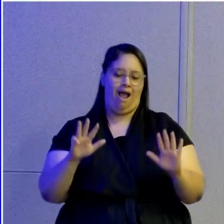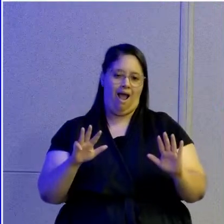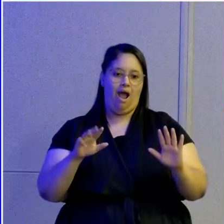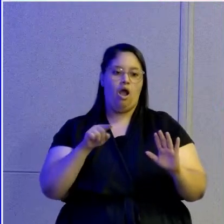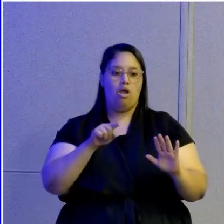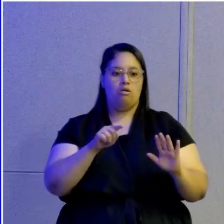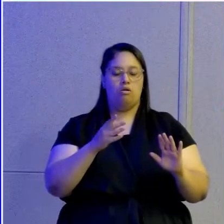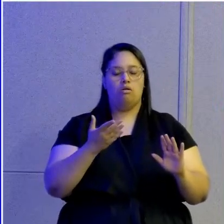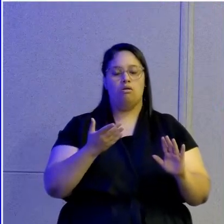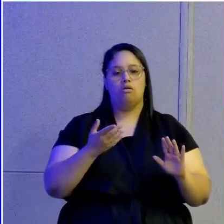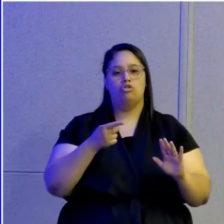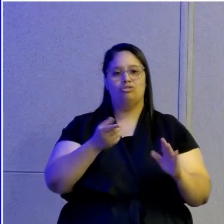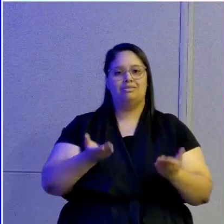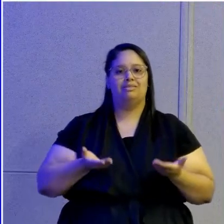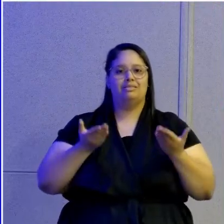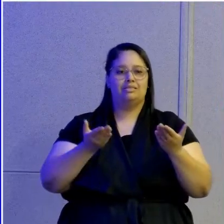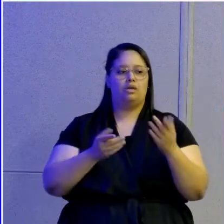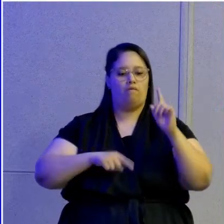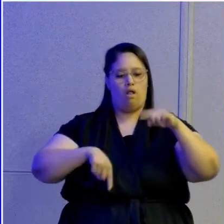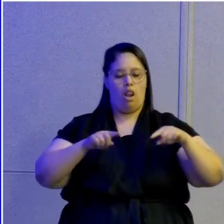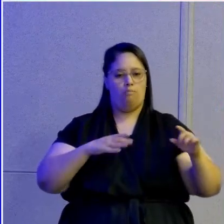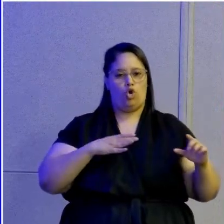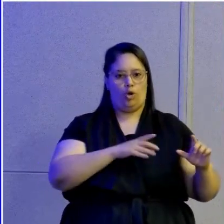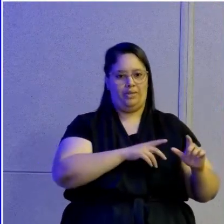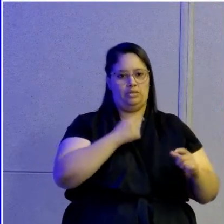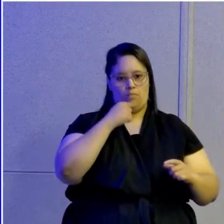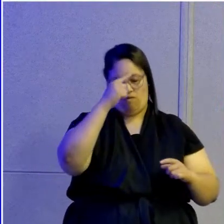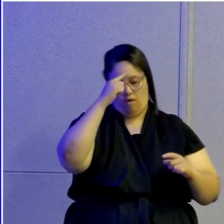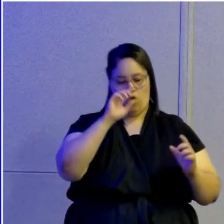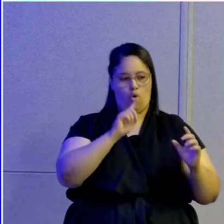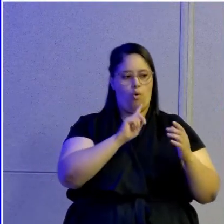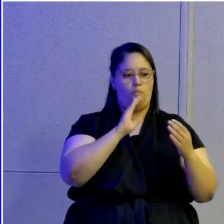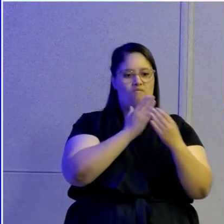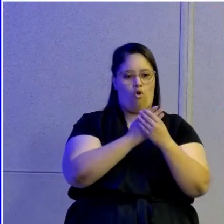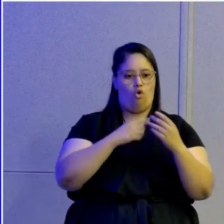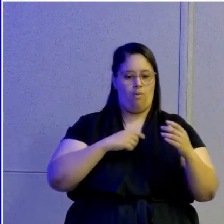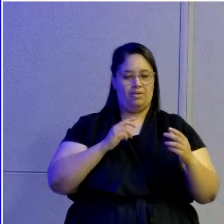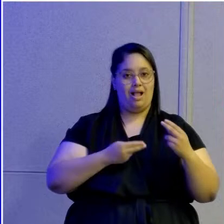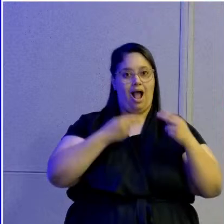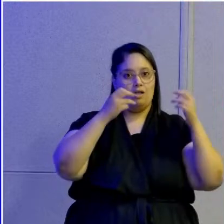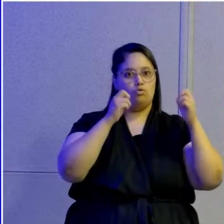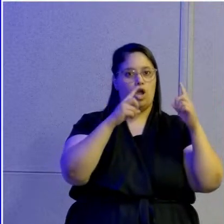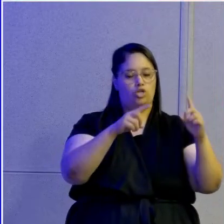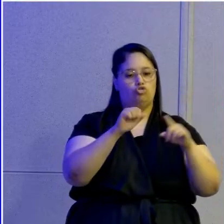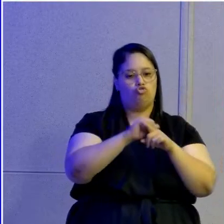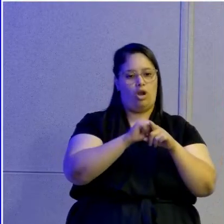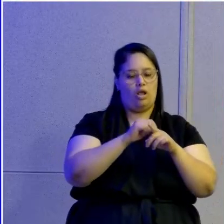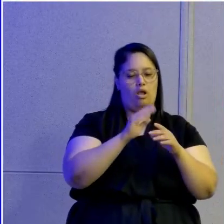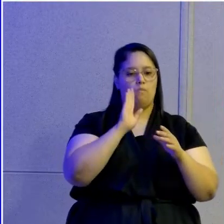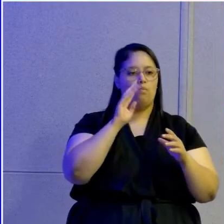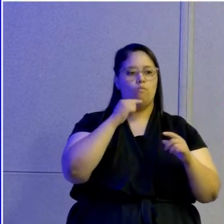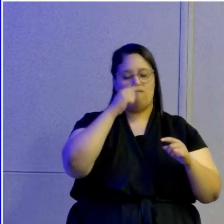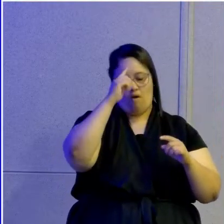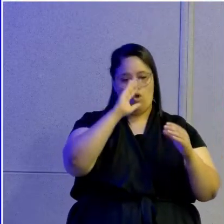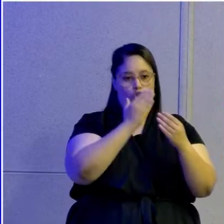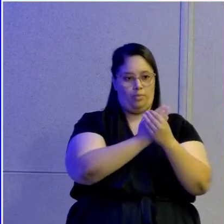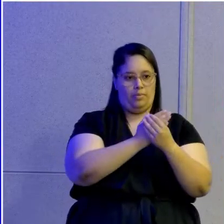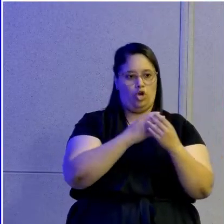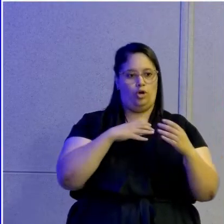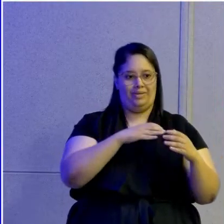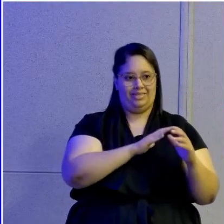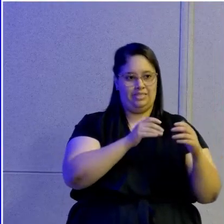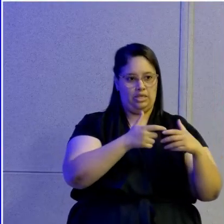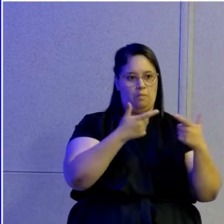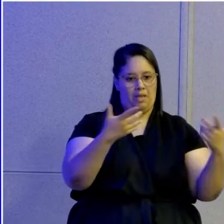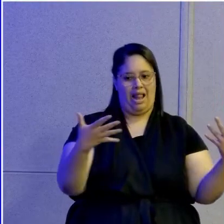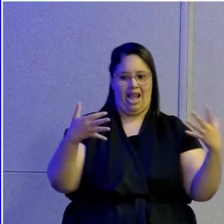she served on the following parliamentary committees: Higher Education and Training Portfolio Committee, again, a huge link with her